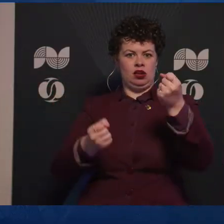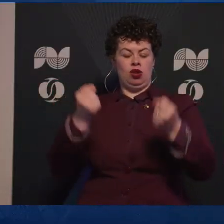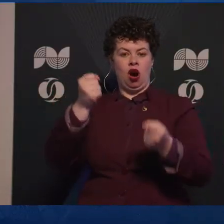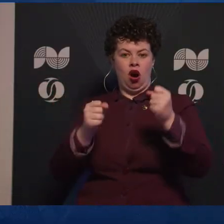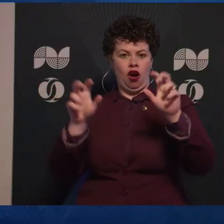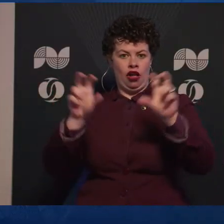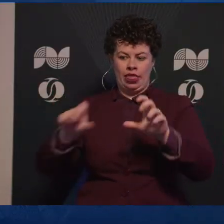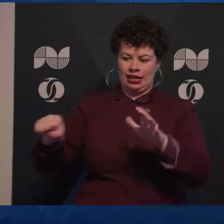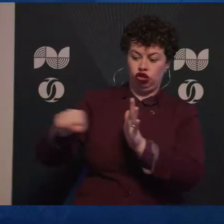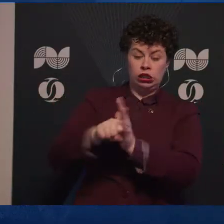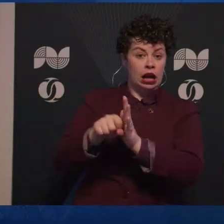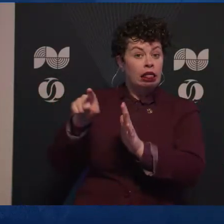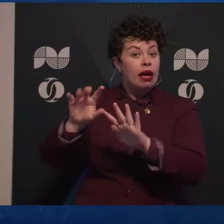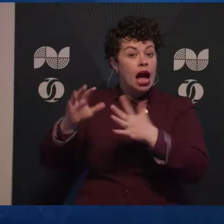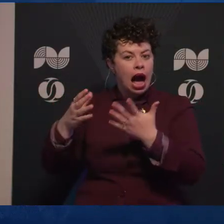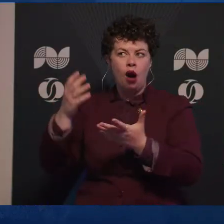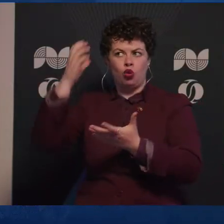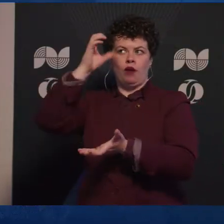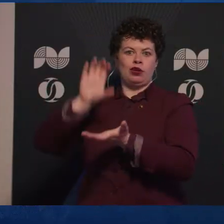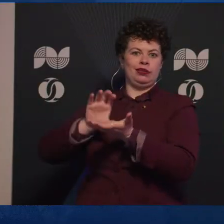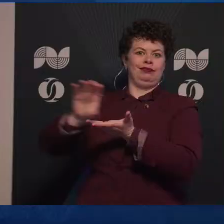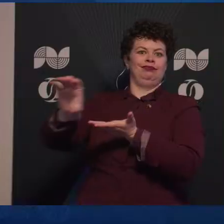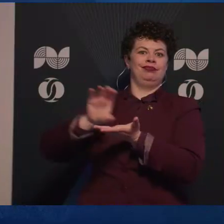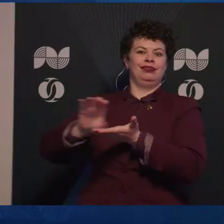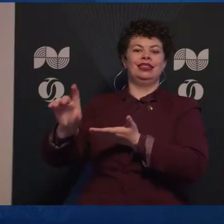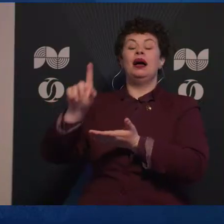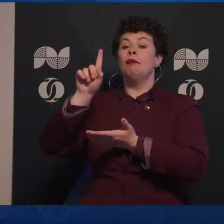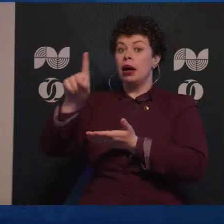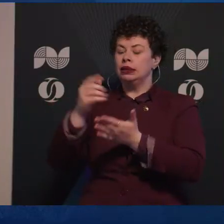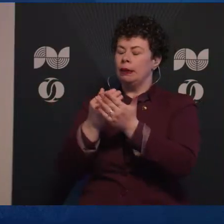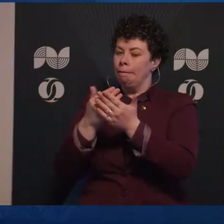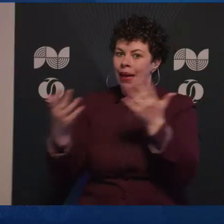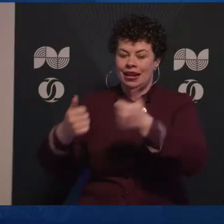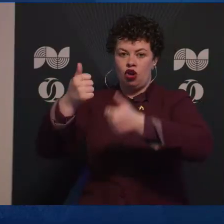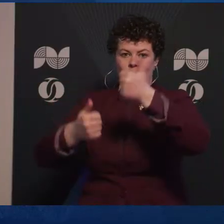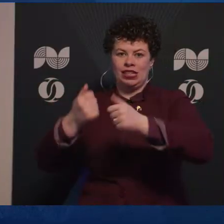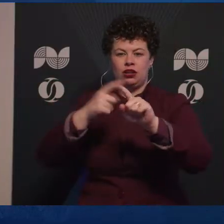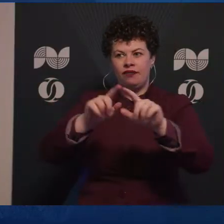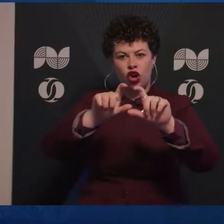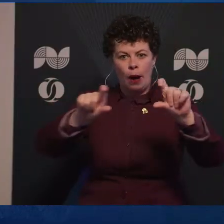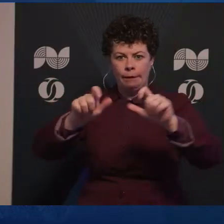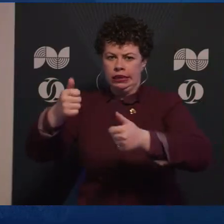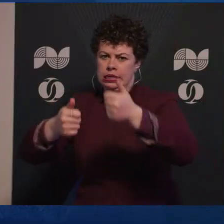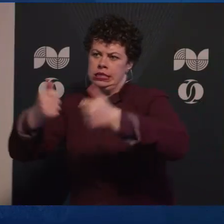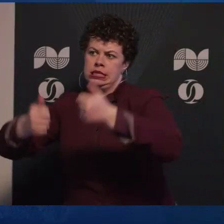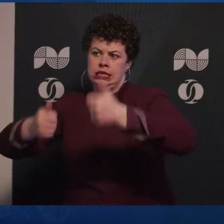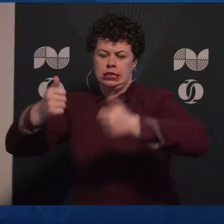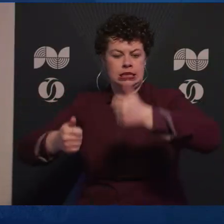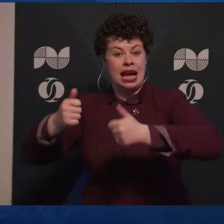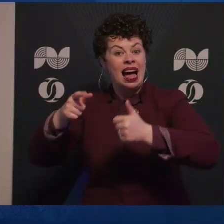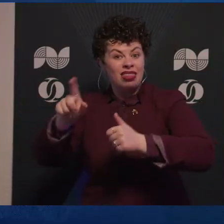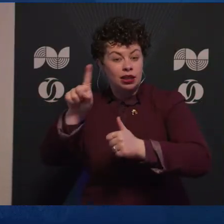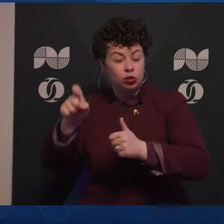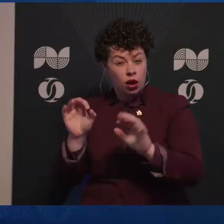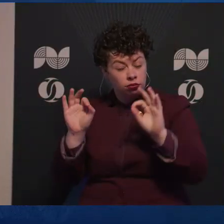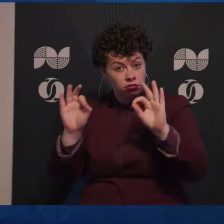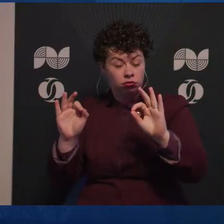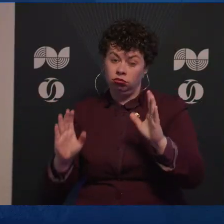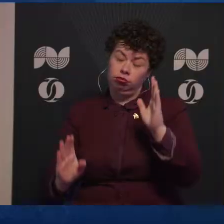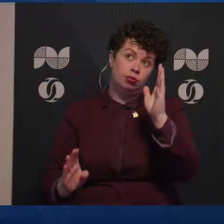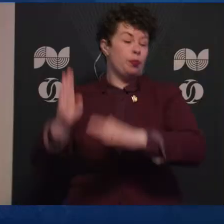benefited from subsidies, but there is a lot of competition between them, and that's exactly what made them so